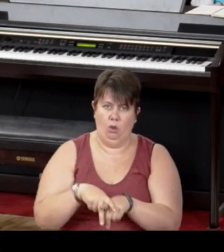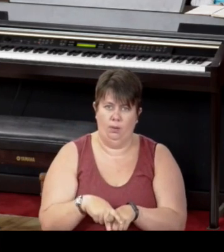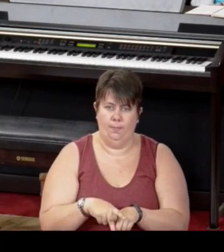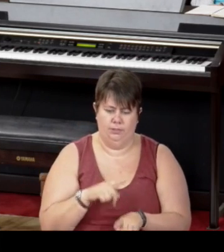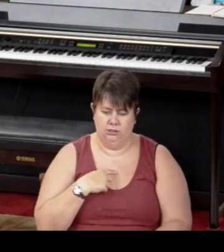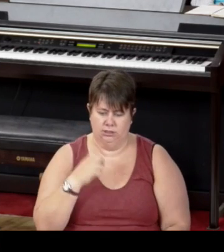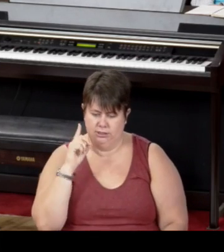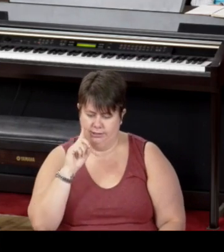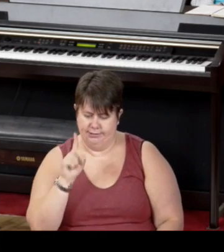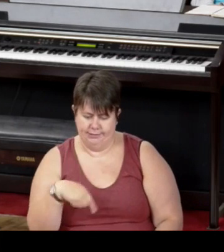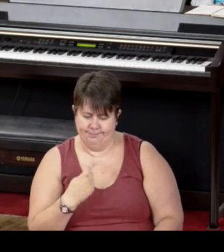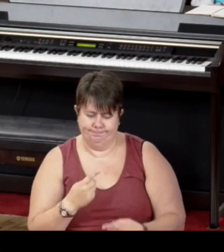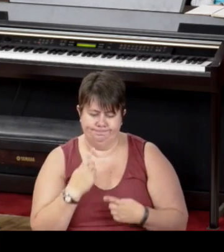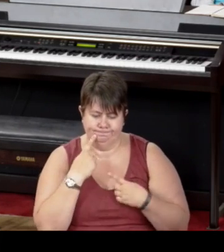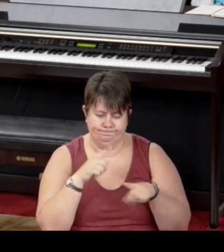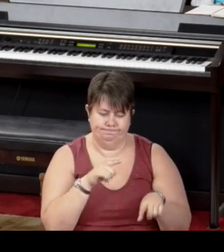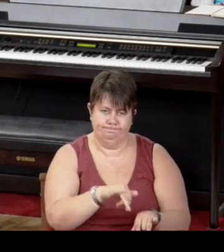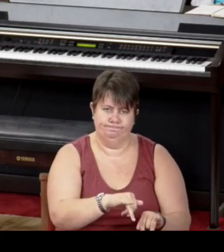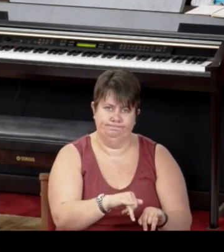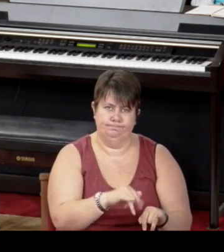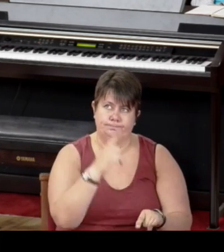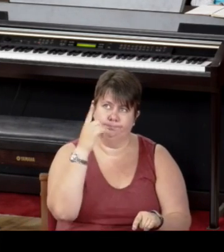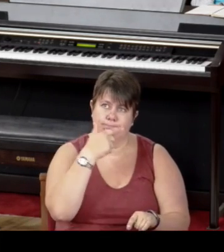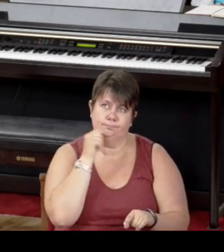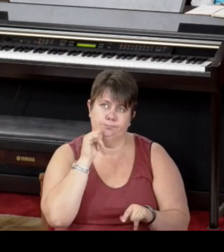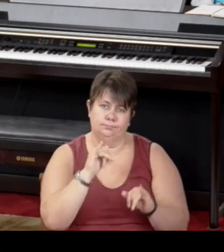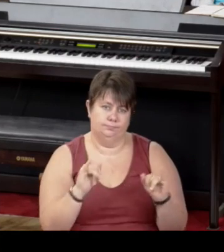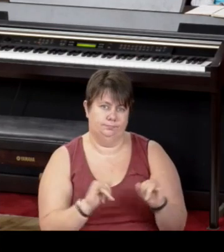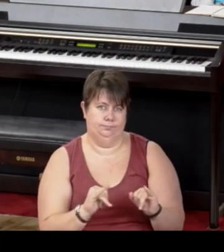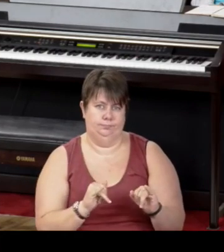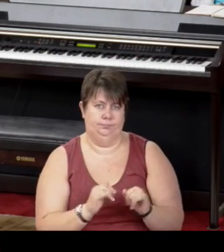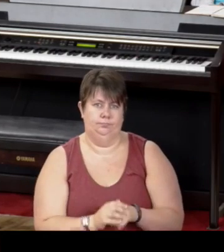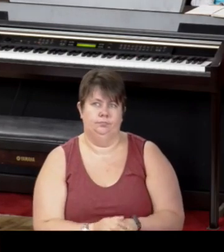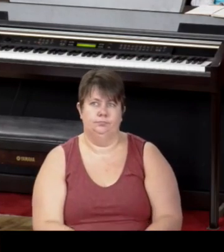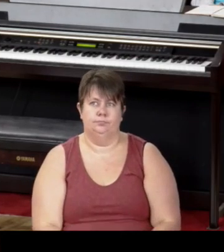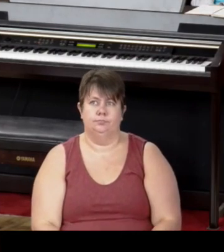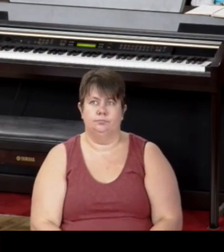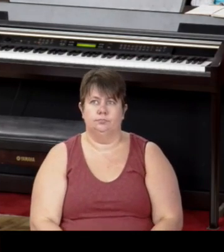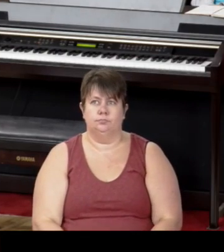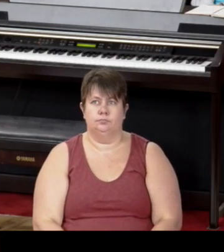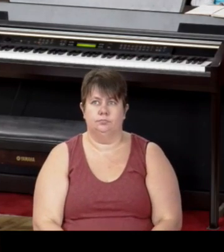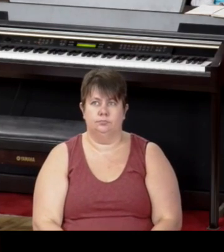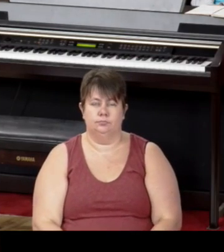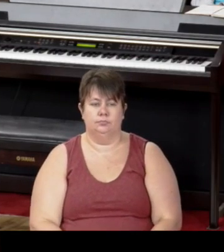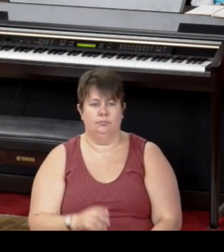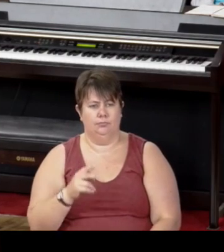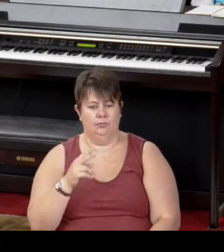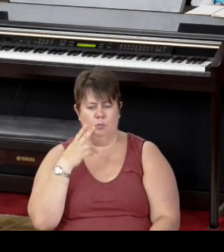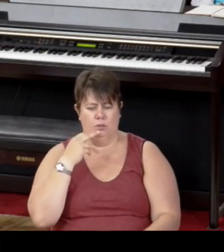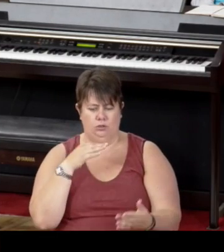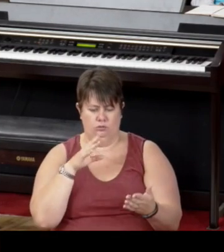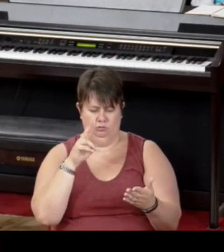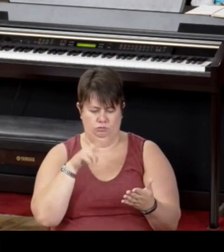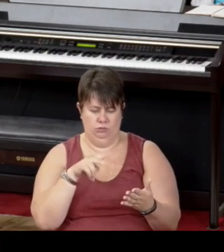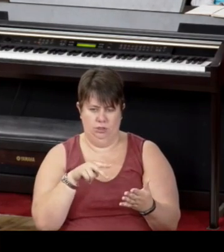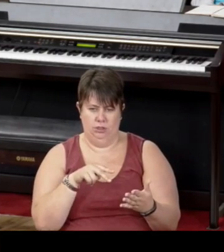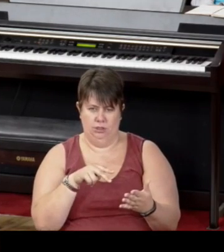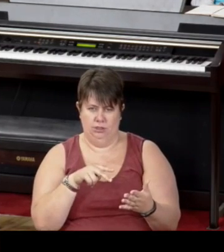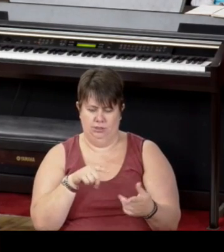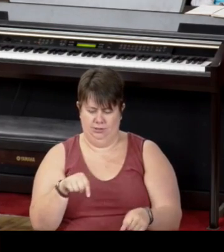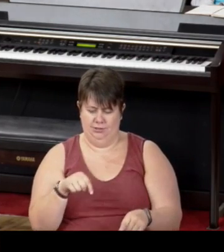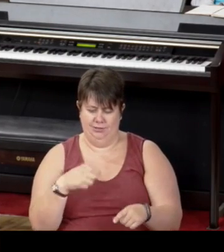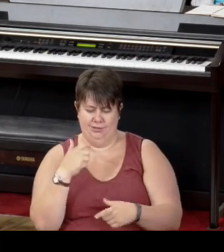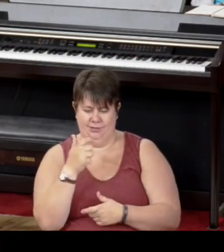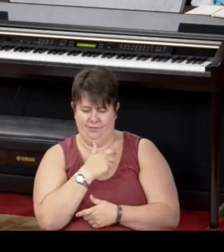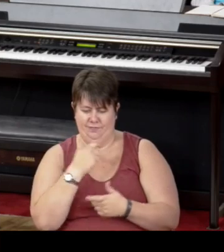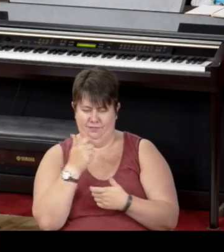God's people. And if you go away and you read that story, It's quite funny, actually, because Balaam has a whole conversation